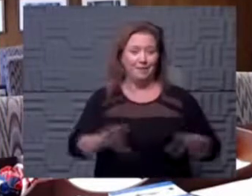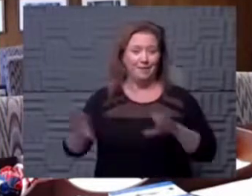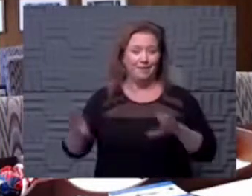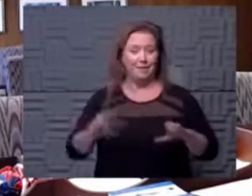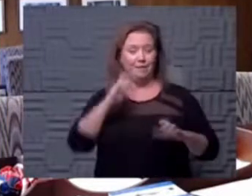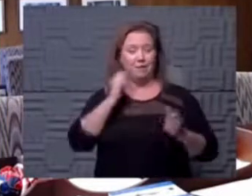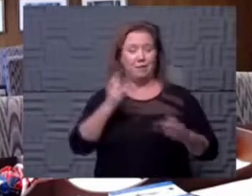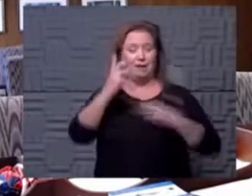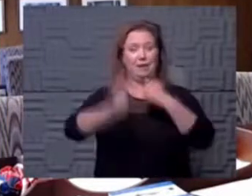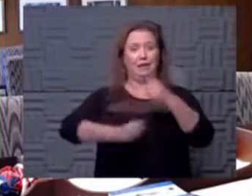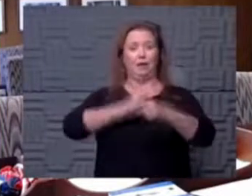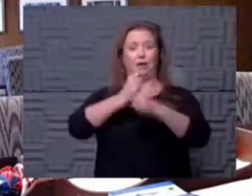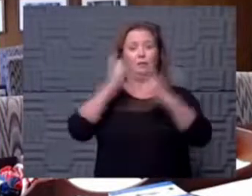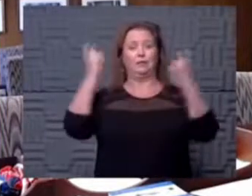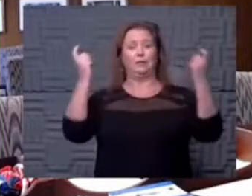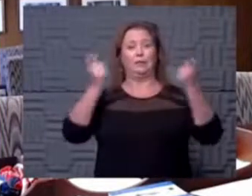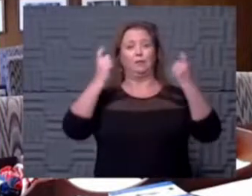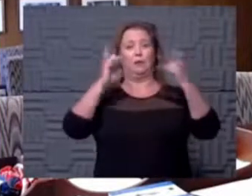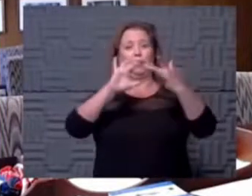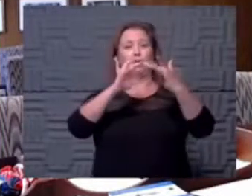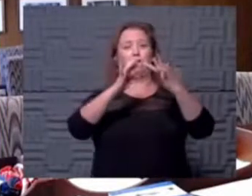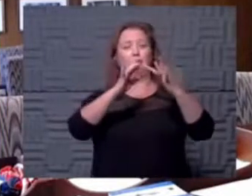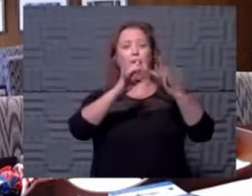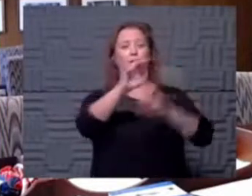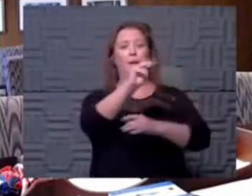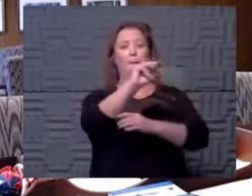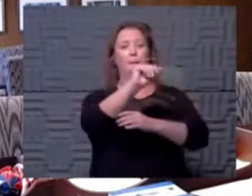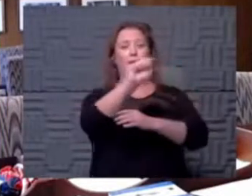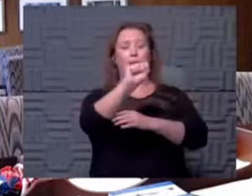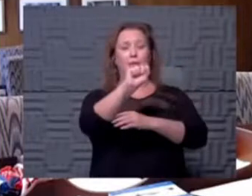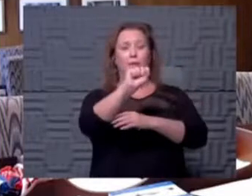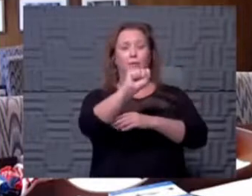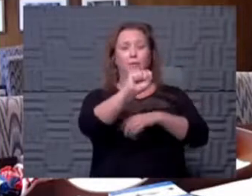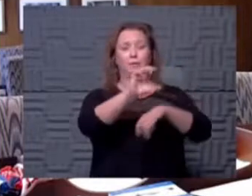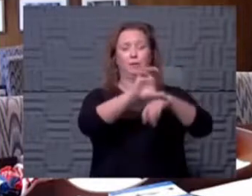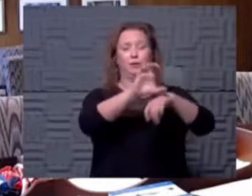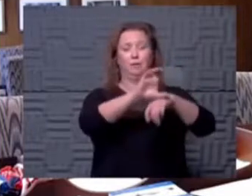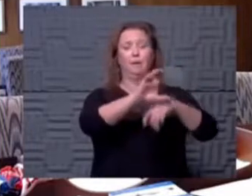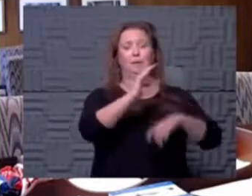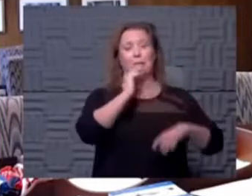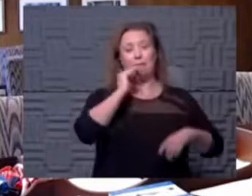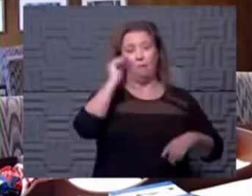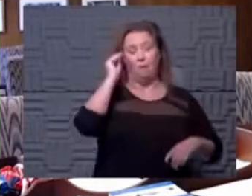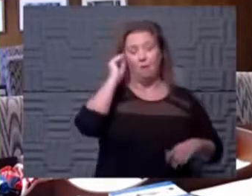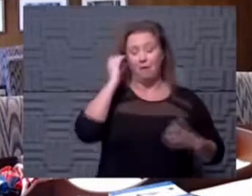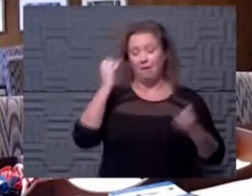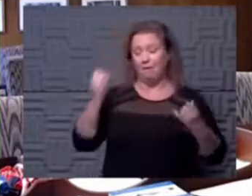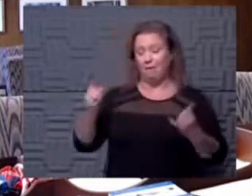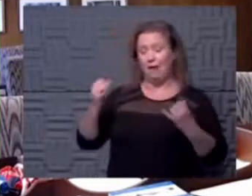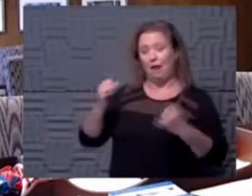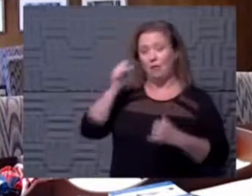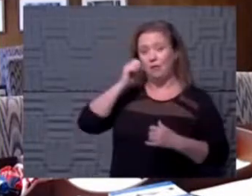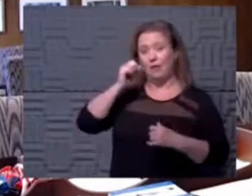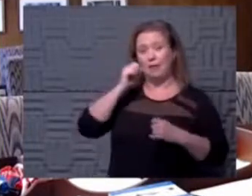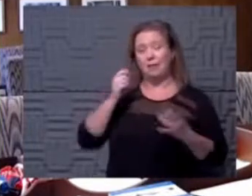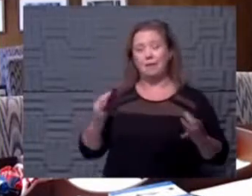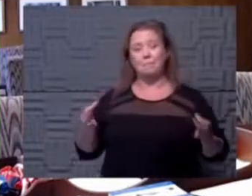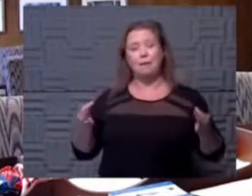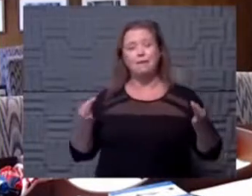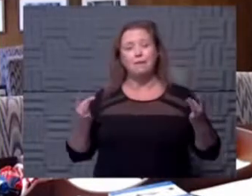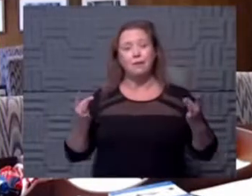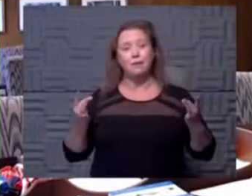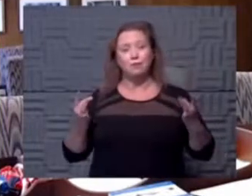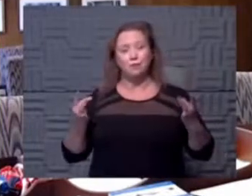For a long time, I was celebrating an online mass daily from my chapel in my residence. And now I do daily meditations, and I